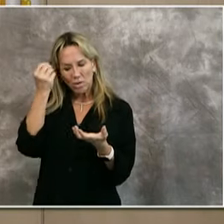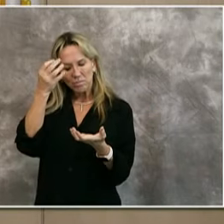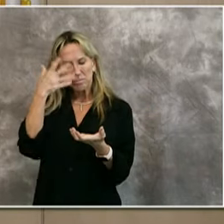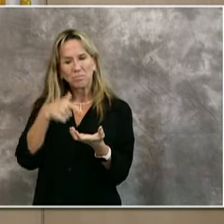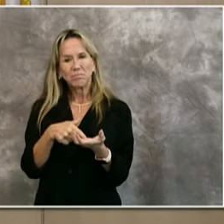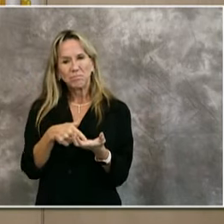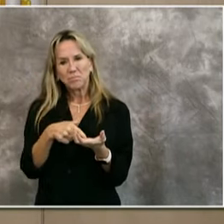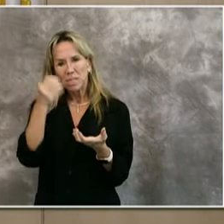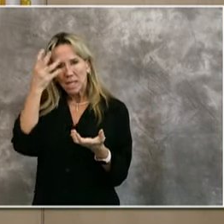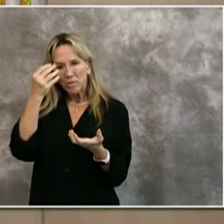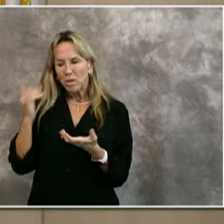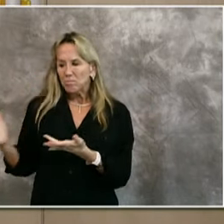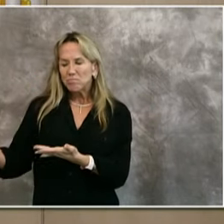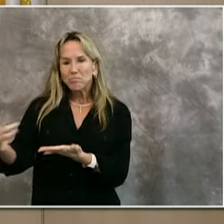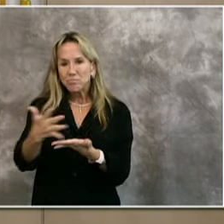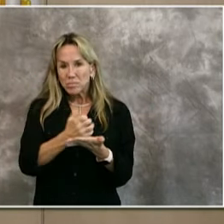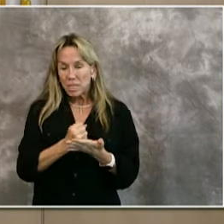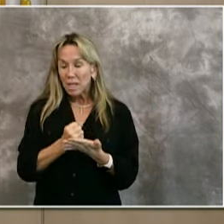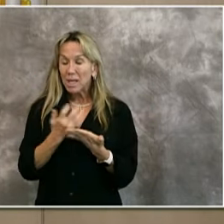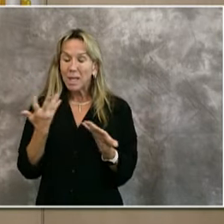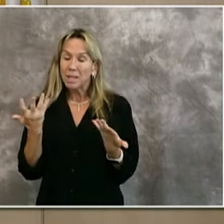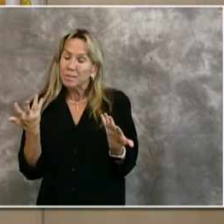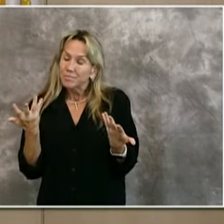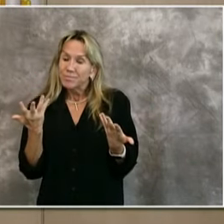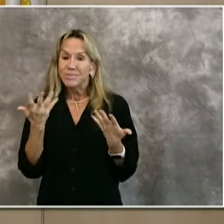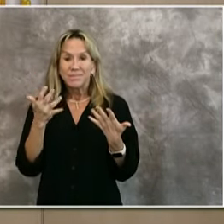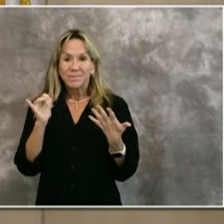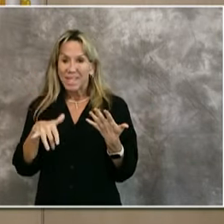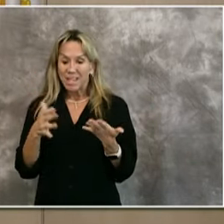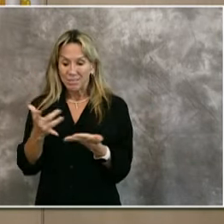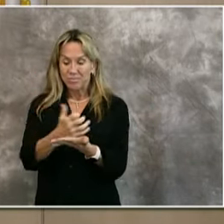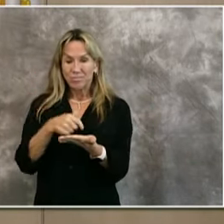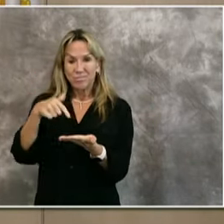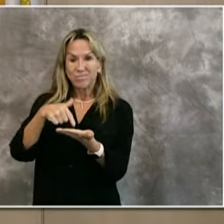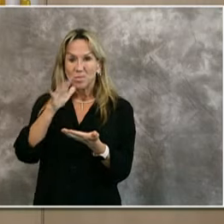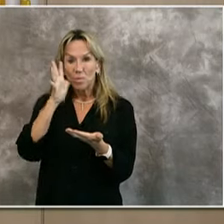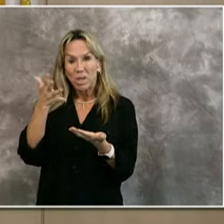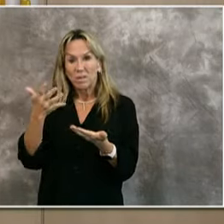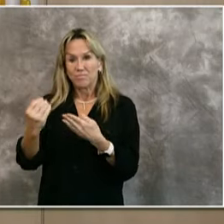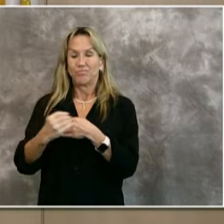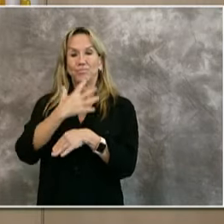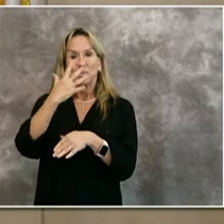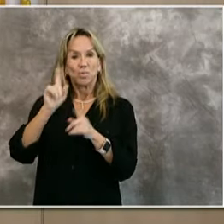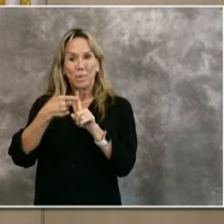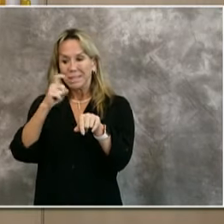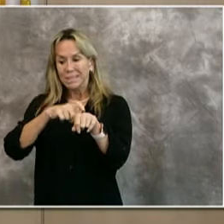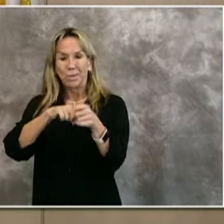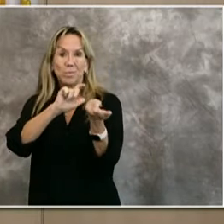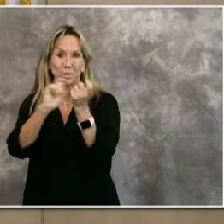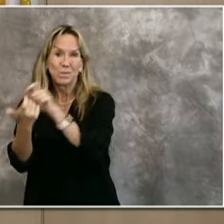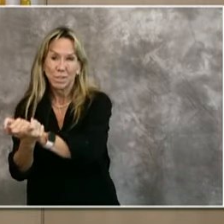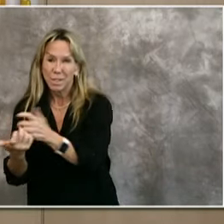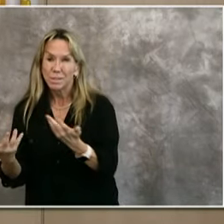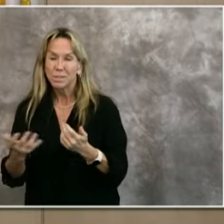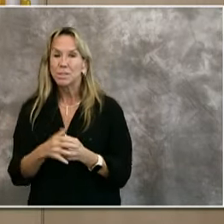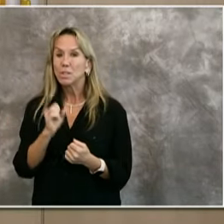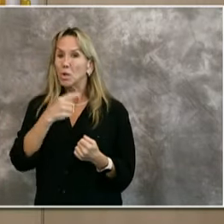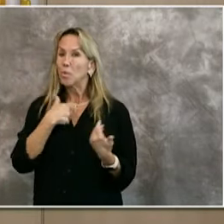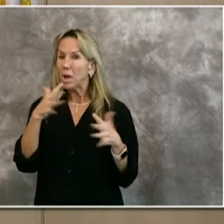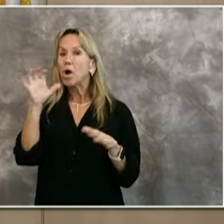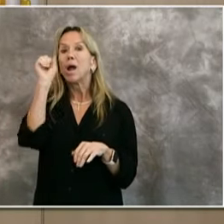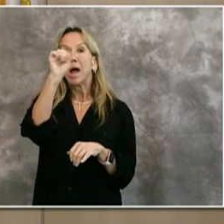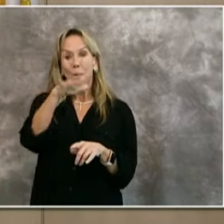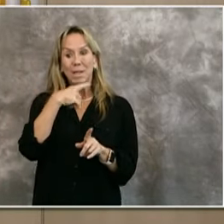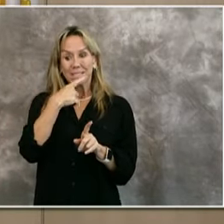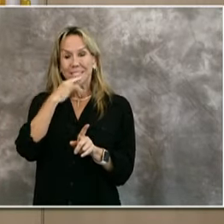determine when things will change. That was a time period that we provided,